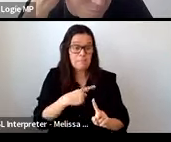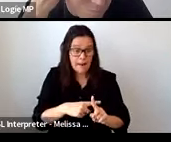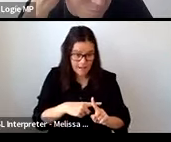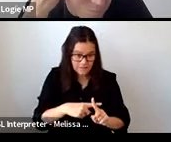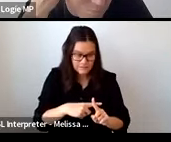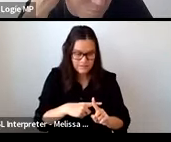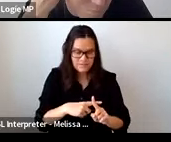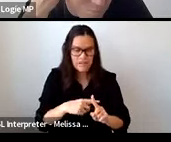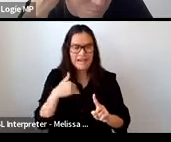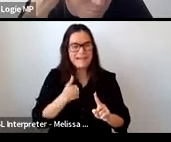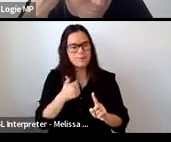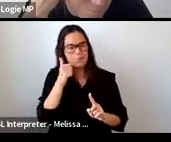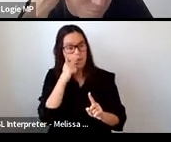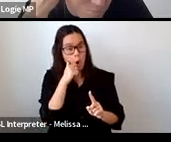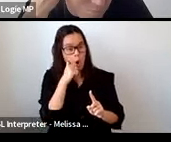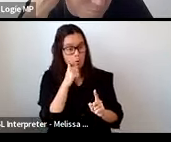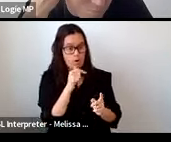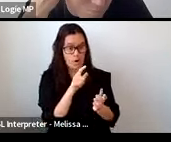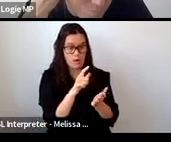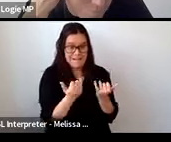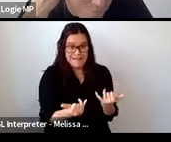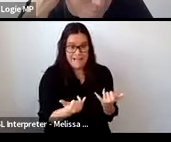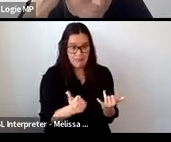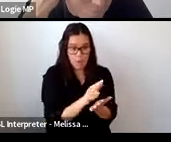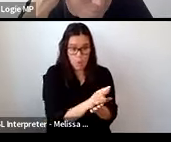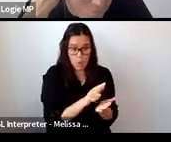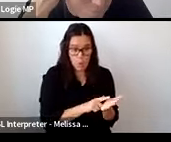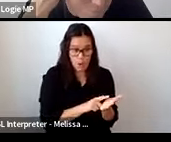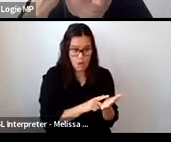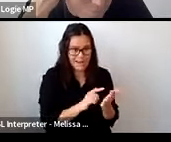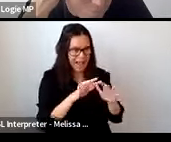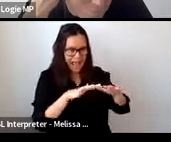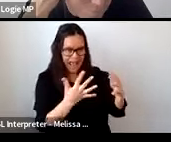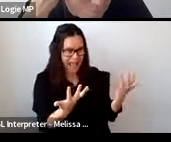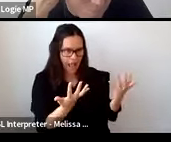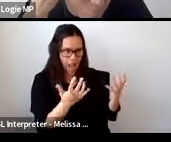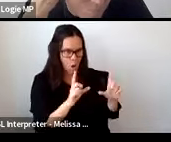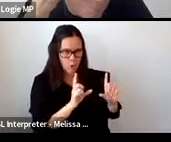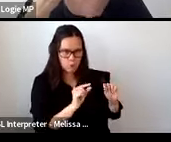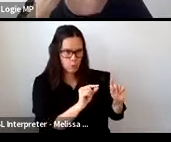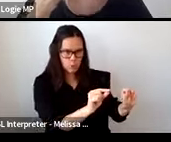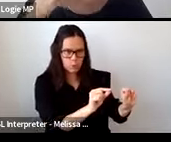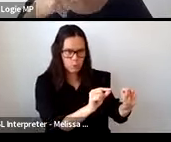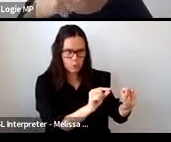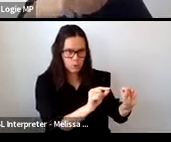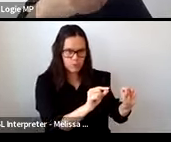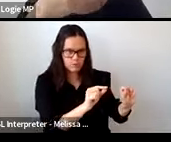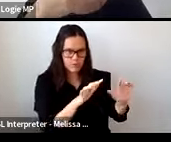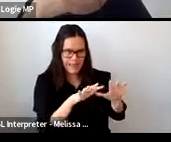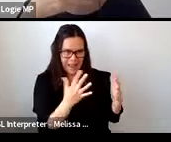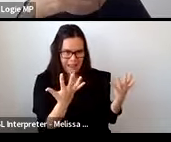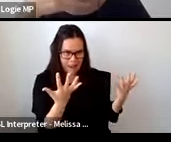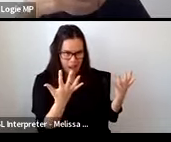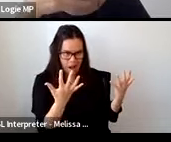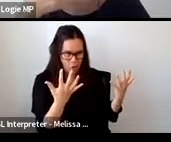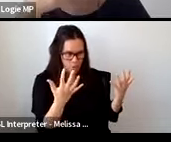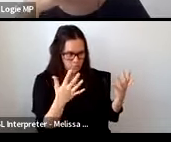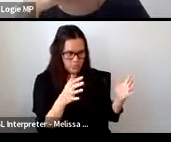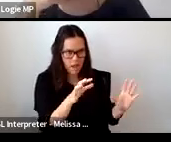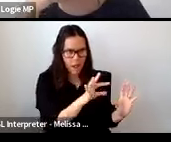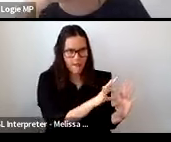existing legislation is being implemented and how it's being applied to what population.